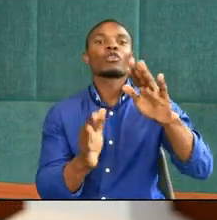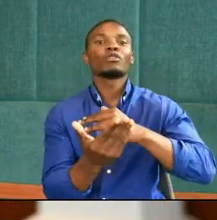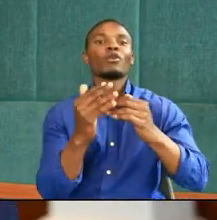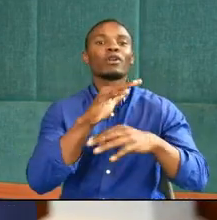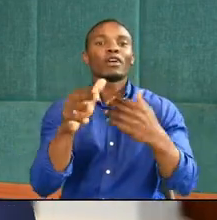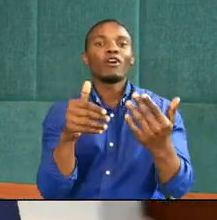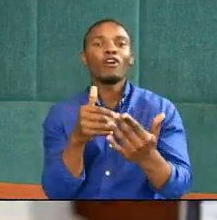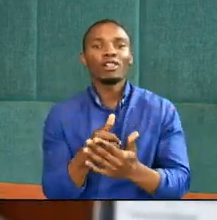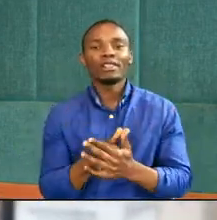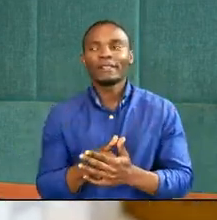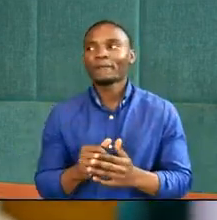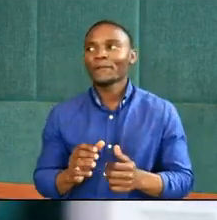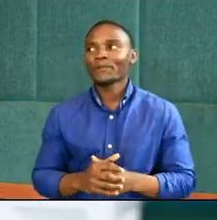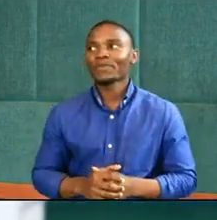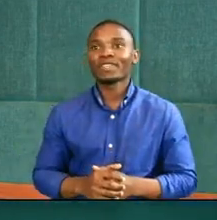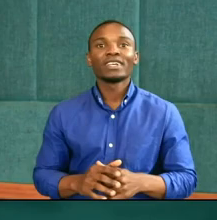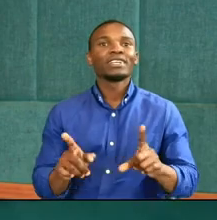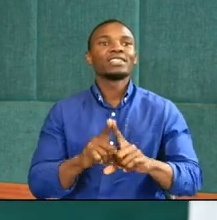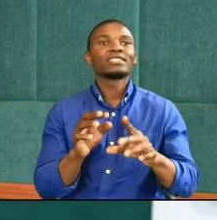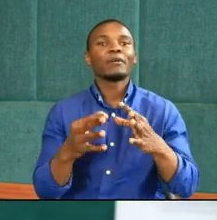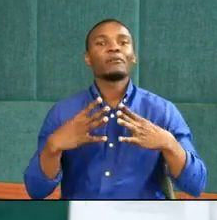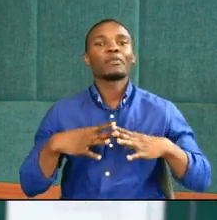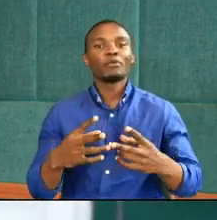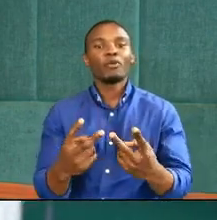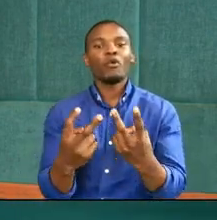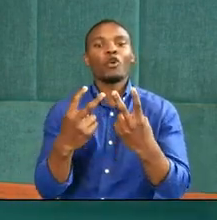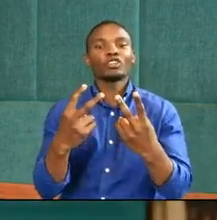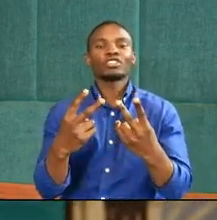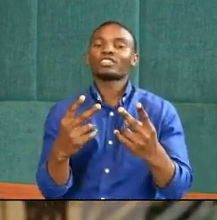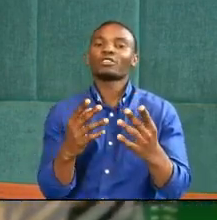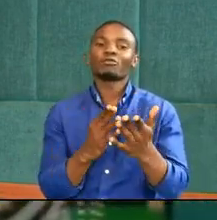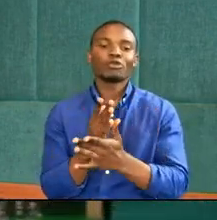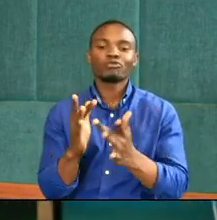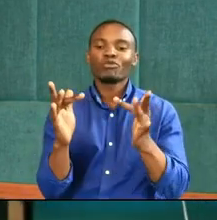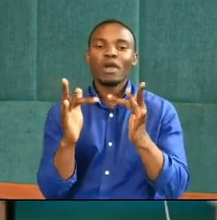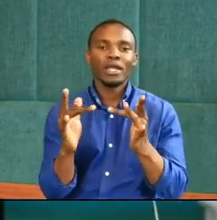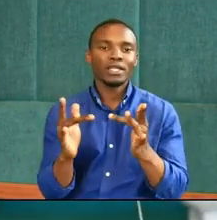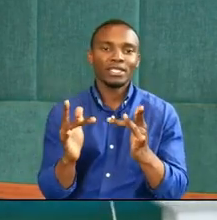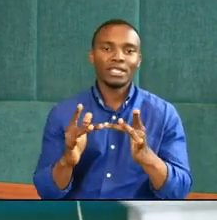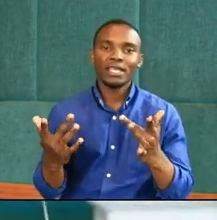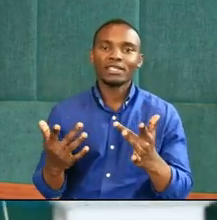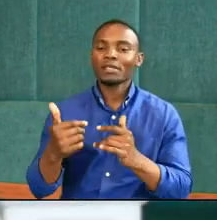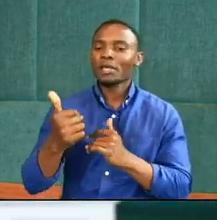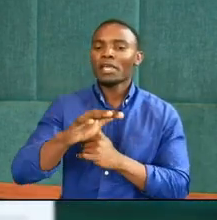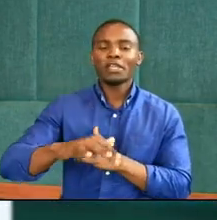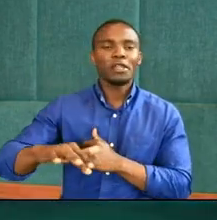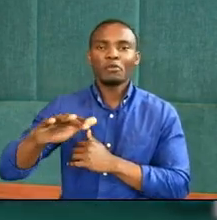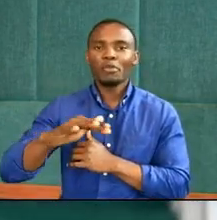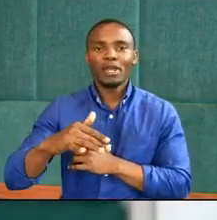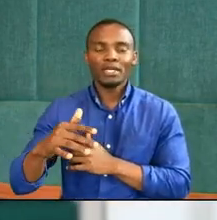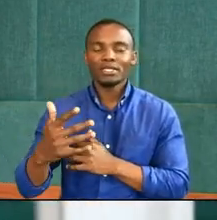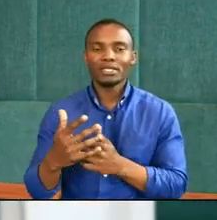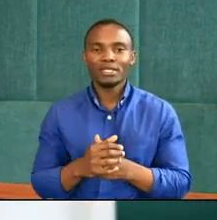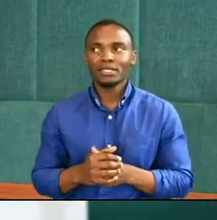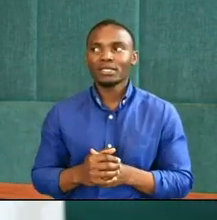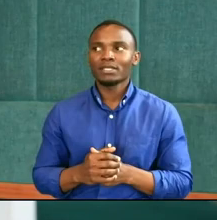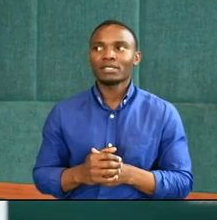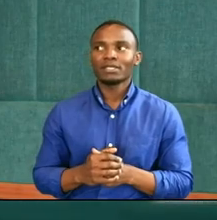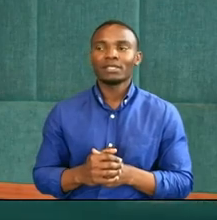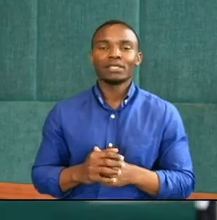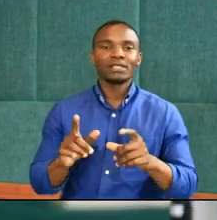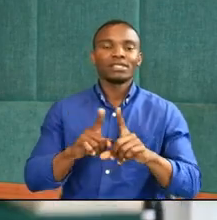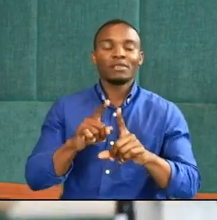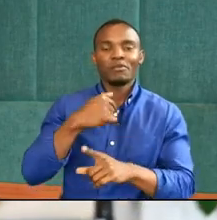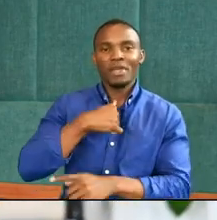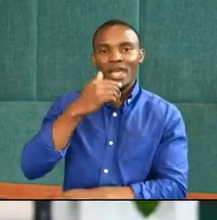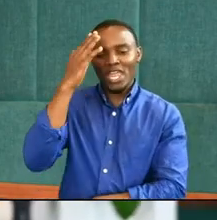everybody. And for those of you watching by the internet, wherever you are, I know it may be night, some of you in the